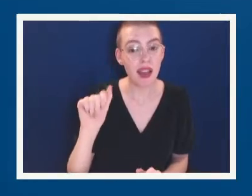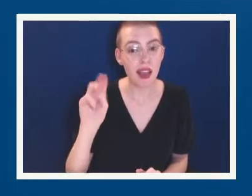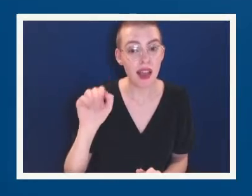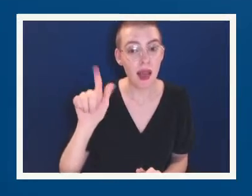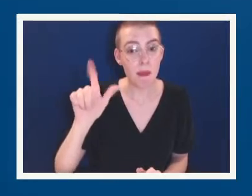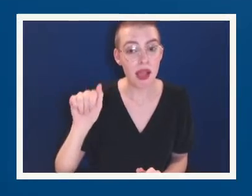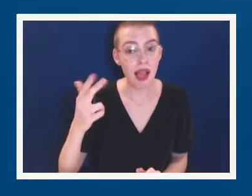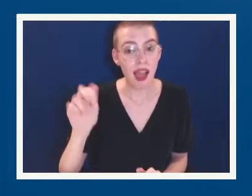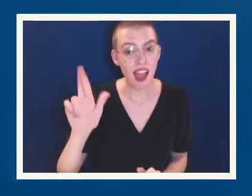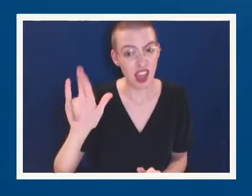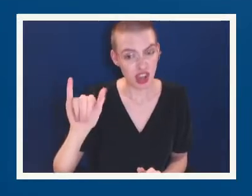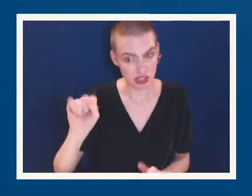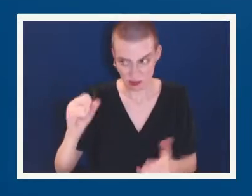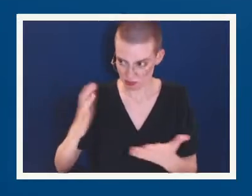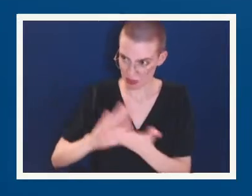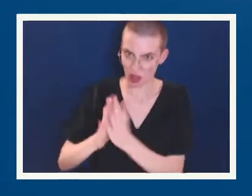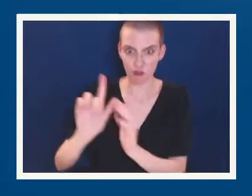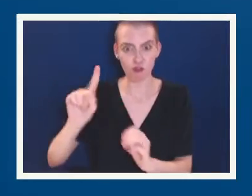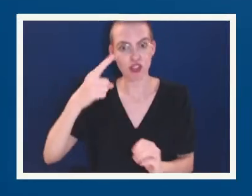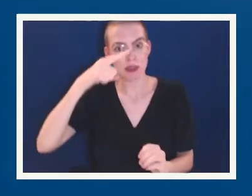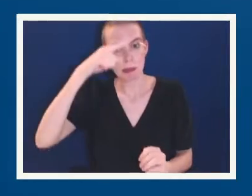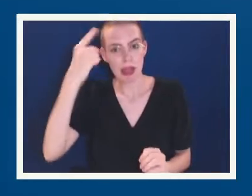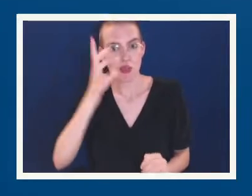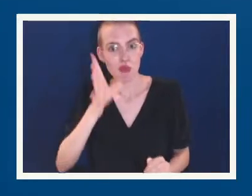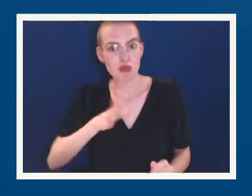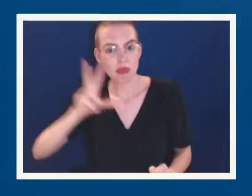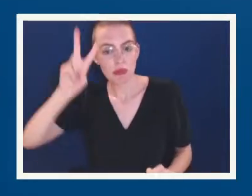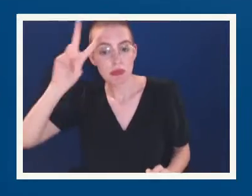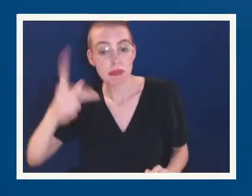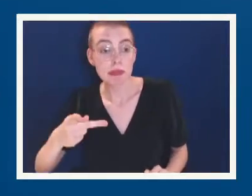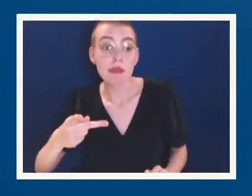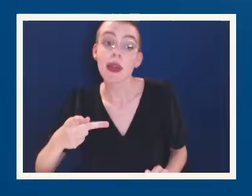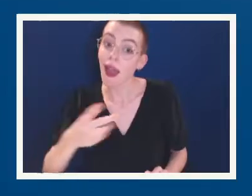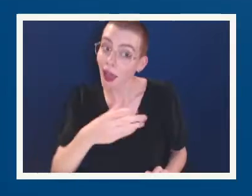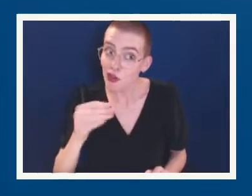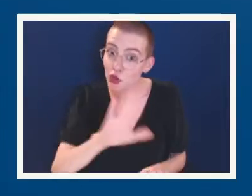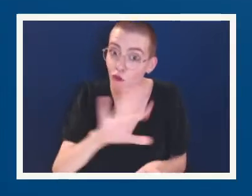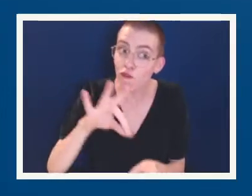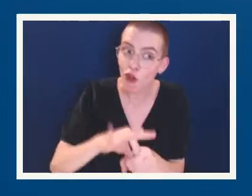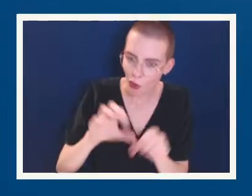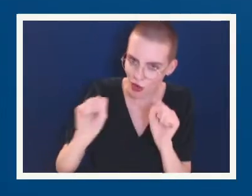And with your vote, you can elect Josh Shapiro as your next governor. You